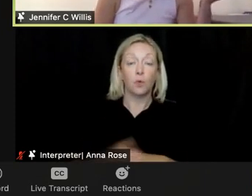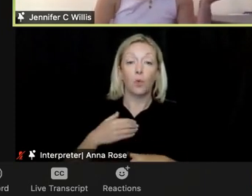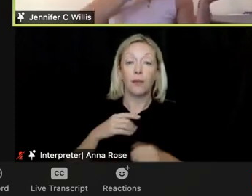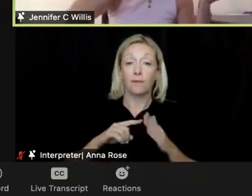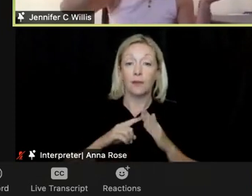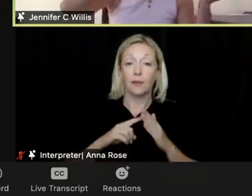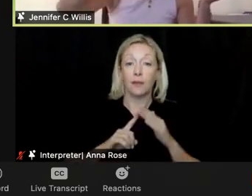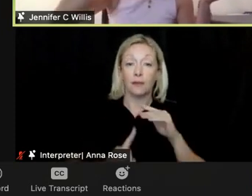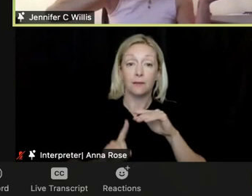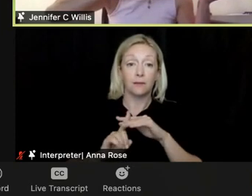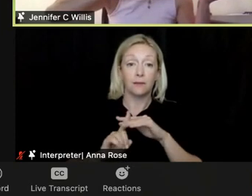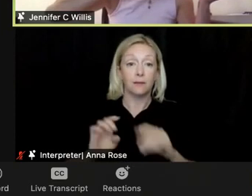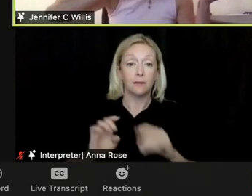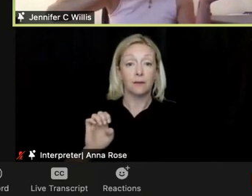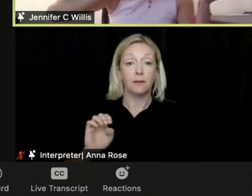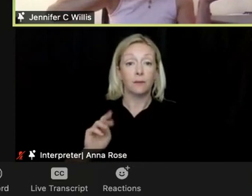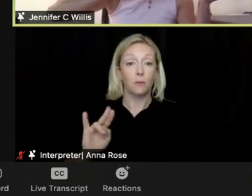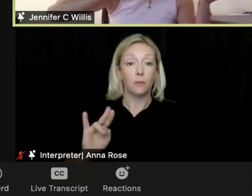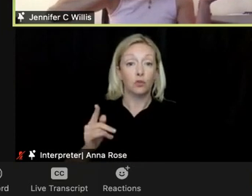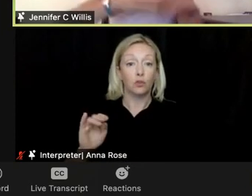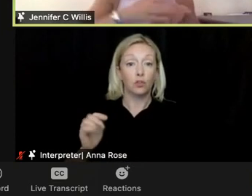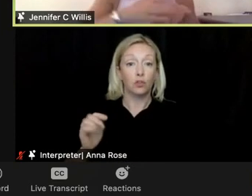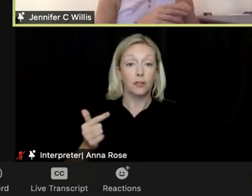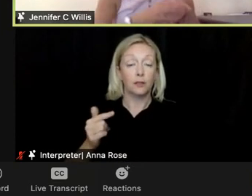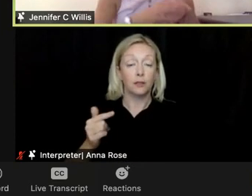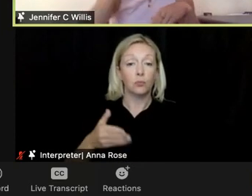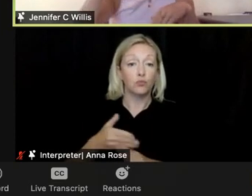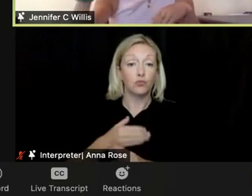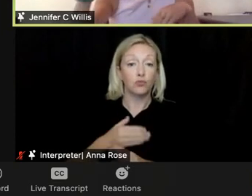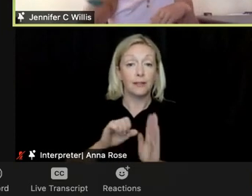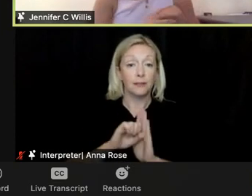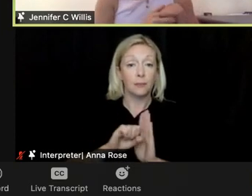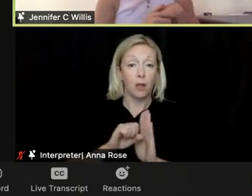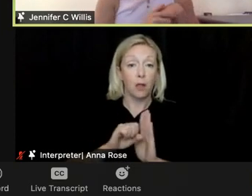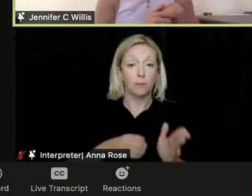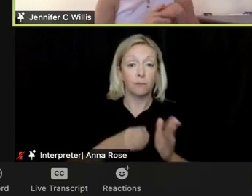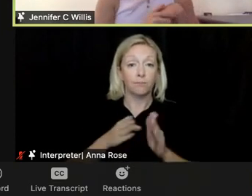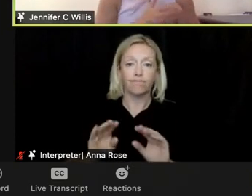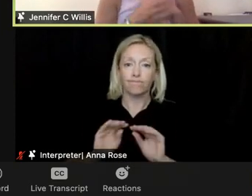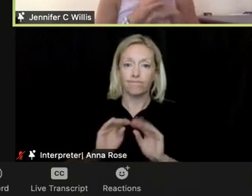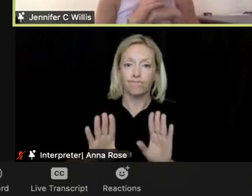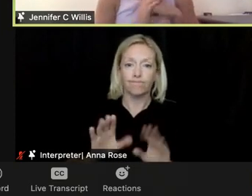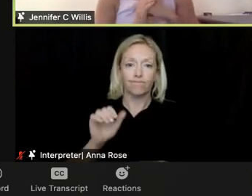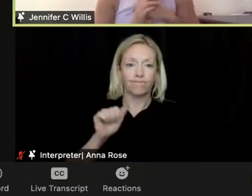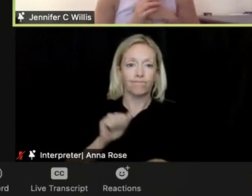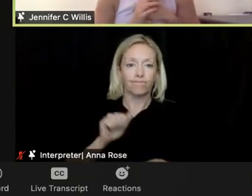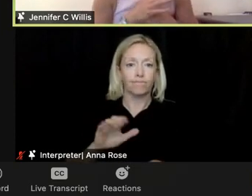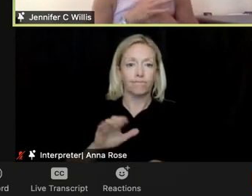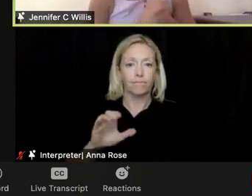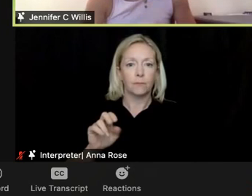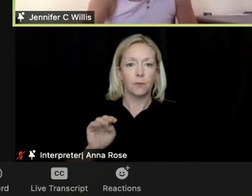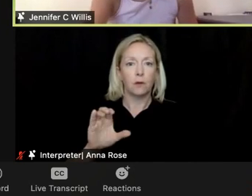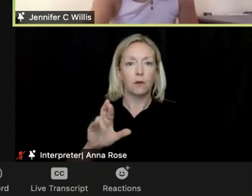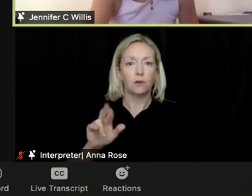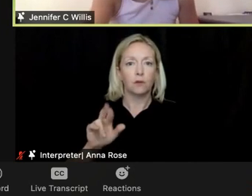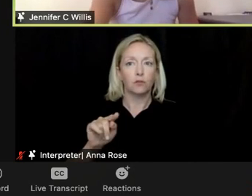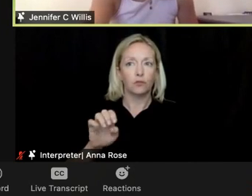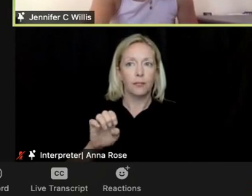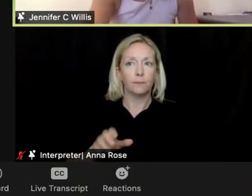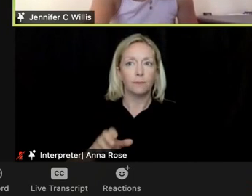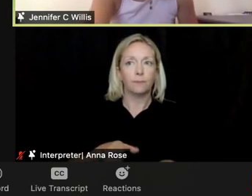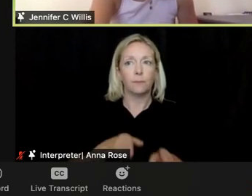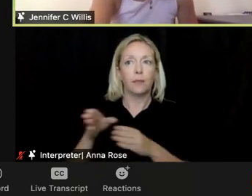pre-symbolic, we talked about, our concrete communicators who are in the middle, and then our abstract symbolic communicators on the